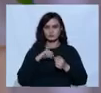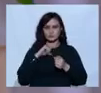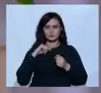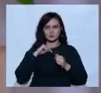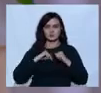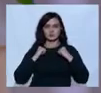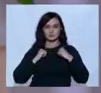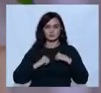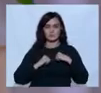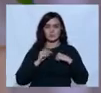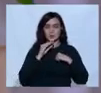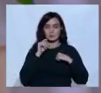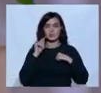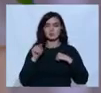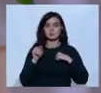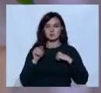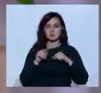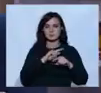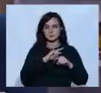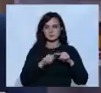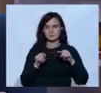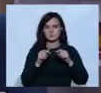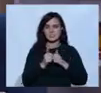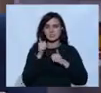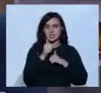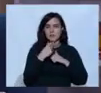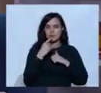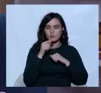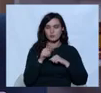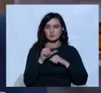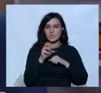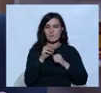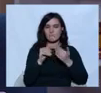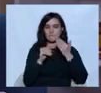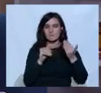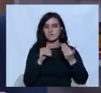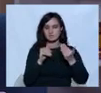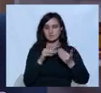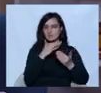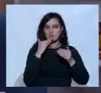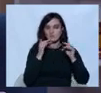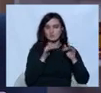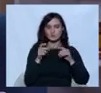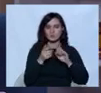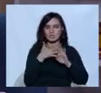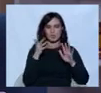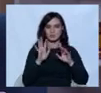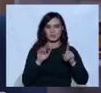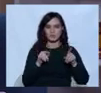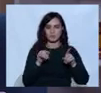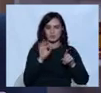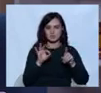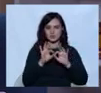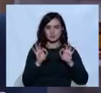at that time, with no interest. Shylock adds, however, that if the men cannot pay back the loan